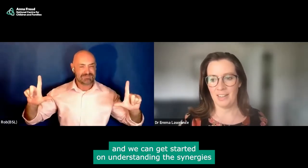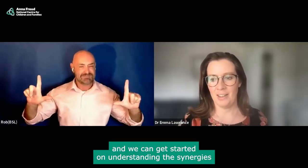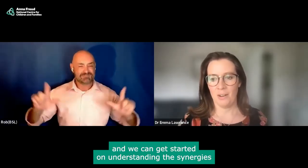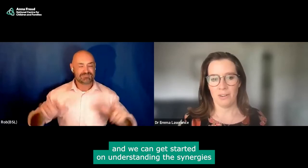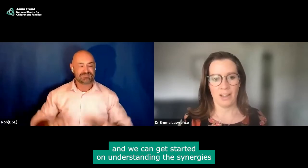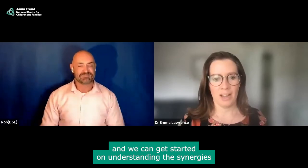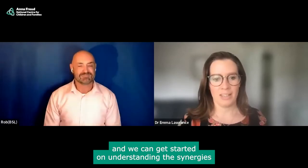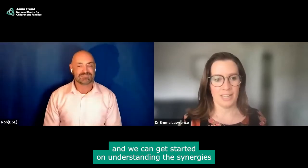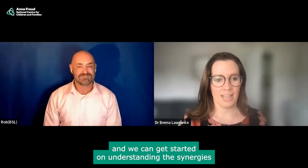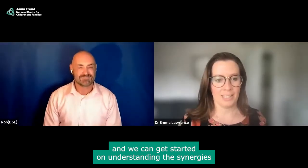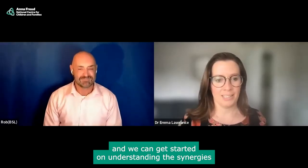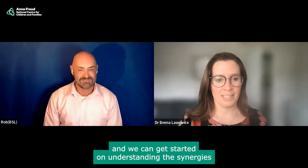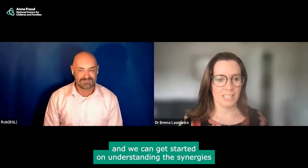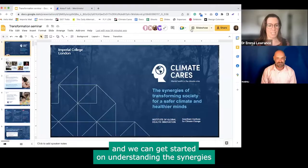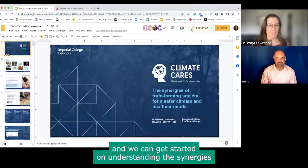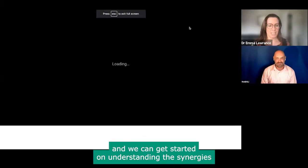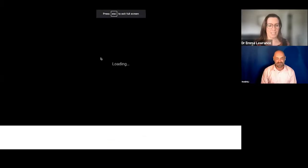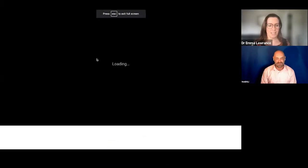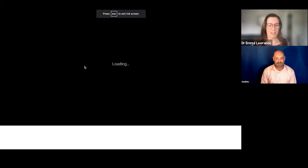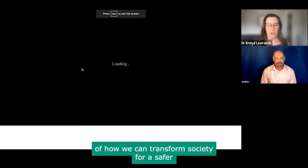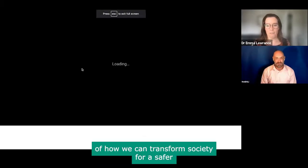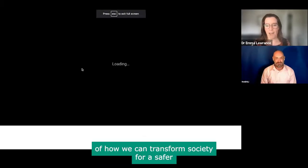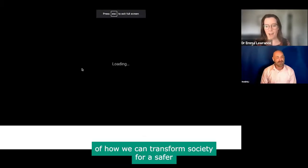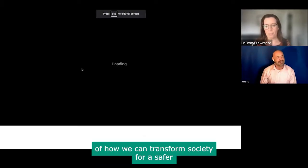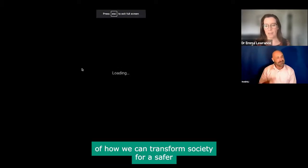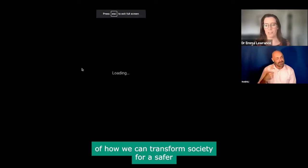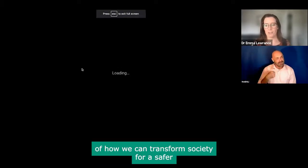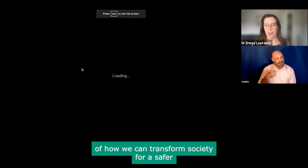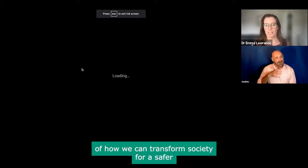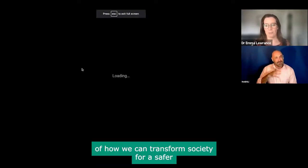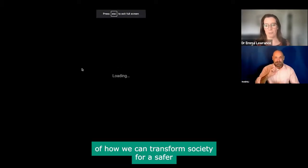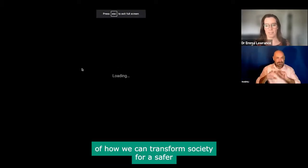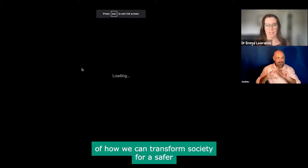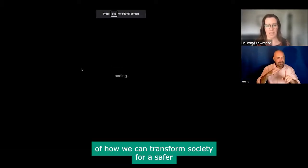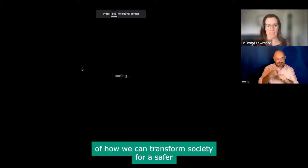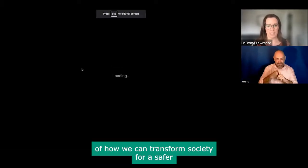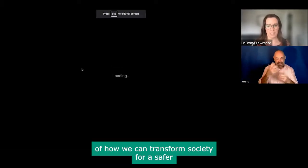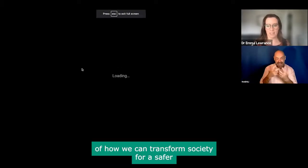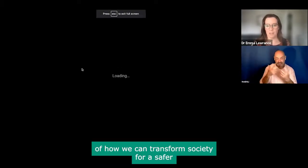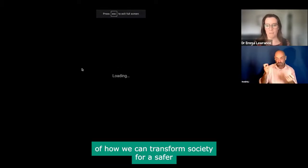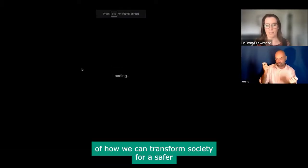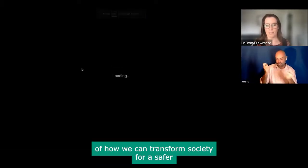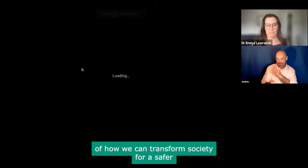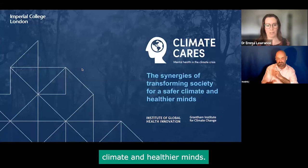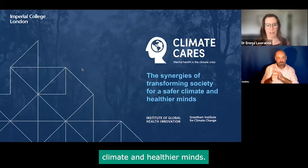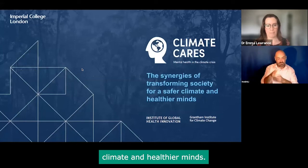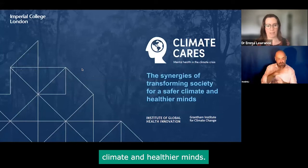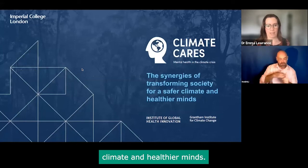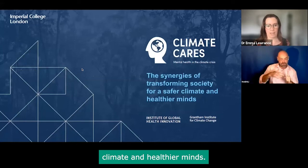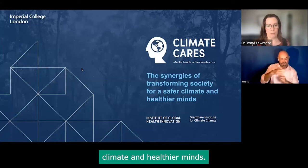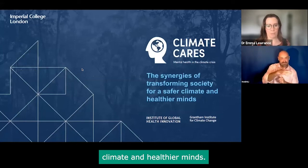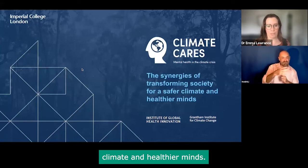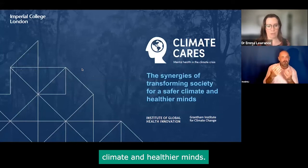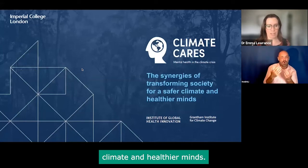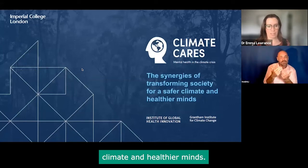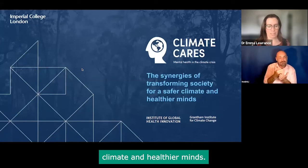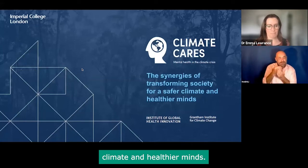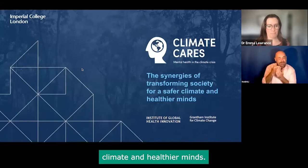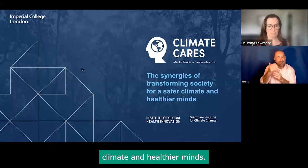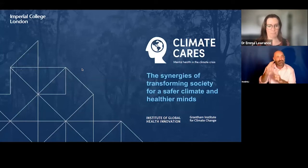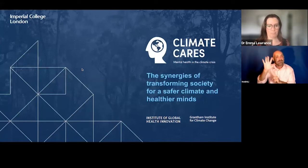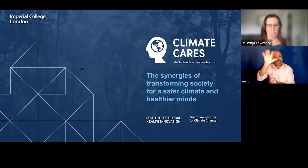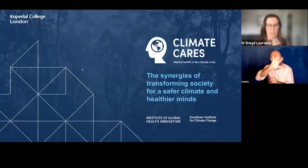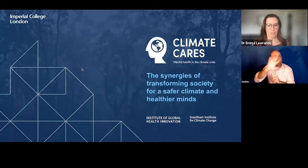started on understanding the synergies of how we can transform society for a safer climate and healthier